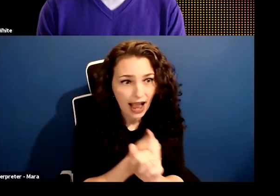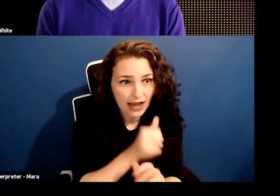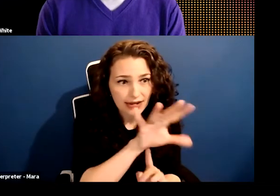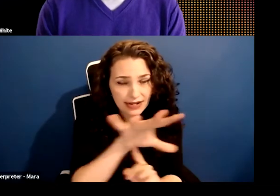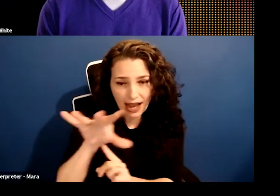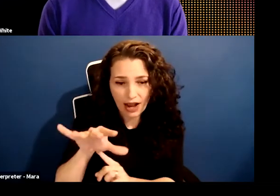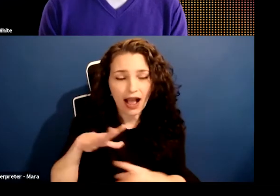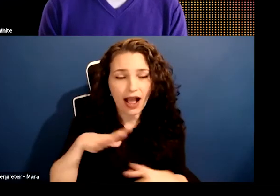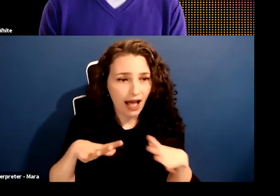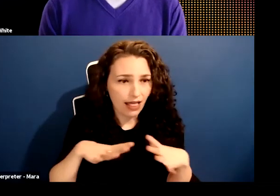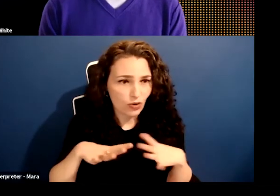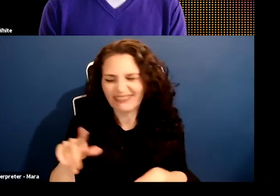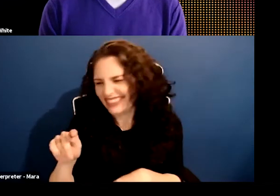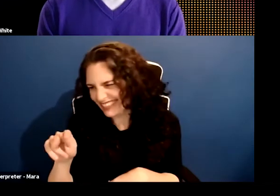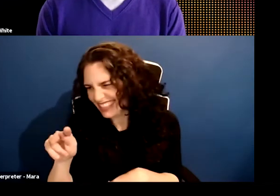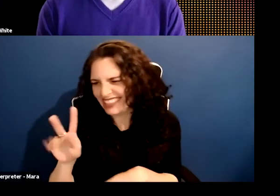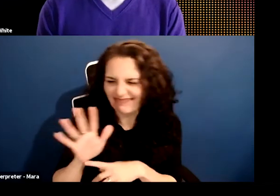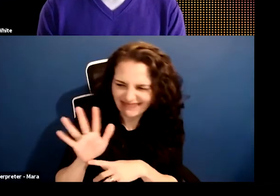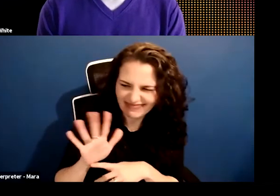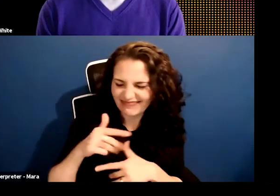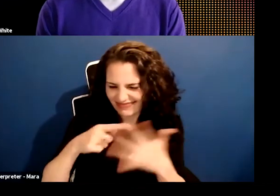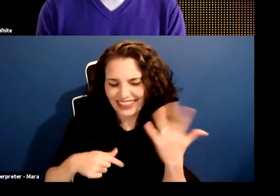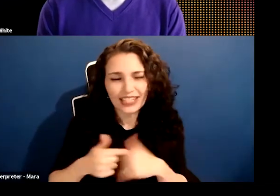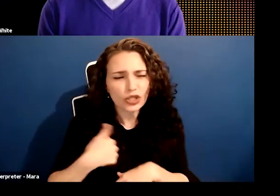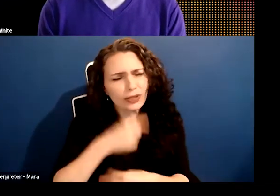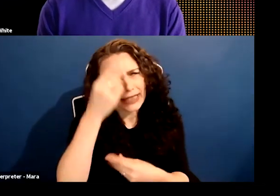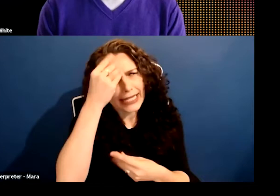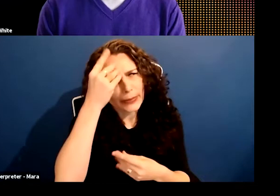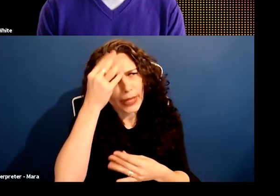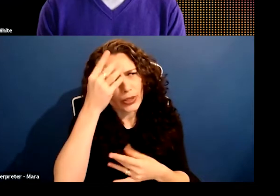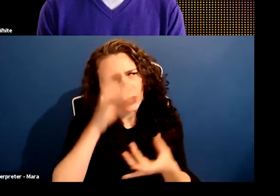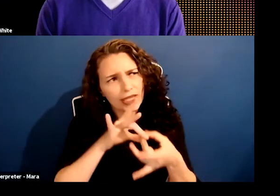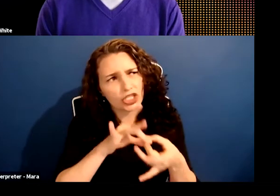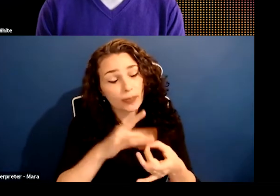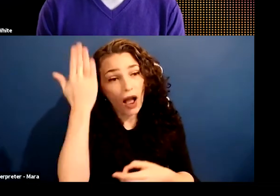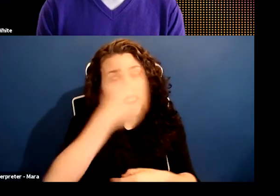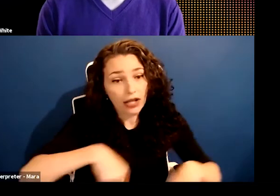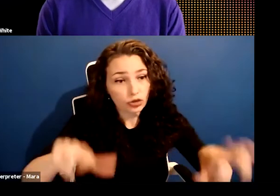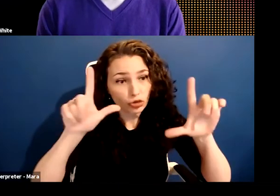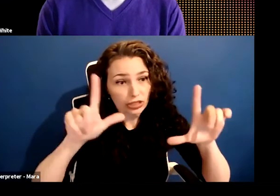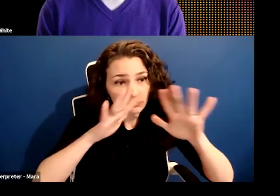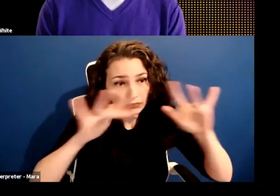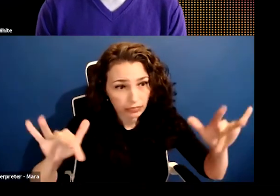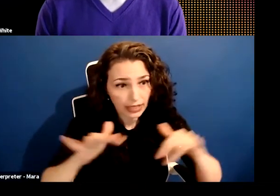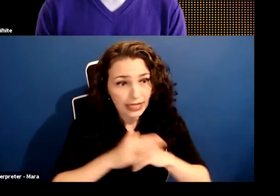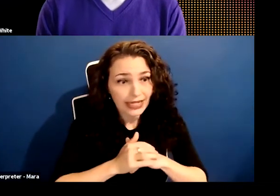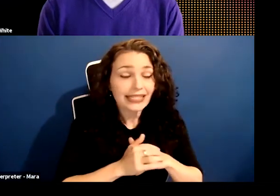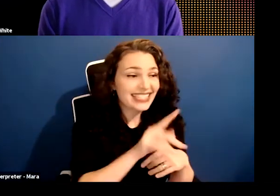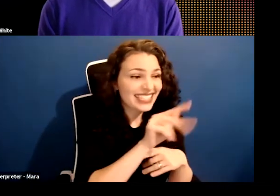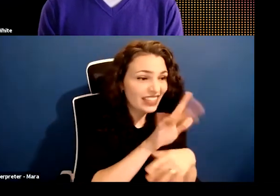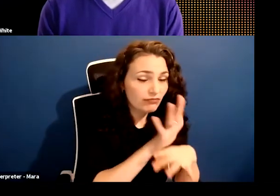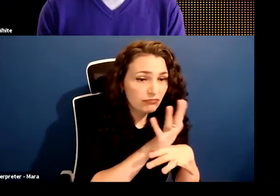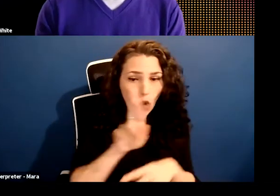television to help us consider the relationship between on-screen diversity and film and television ratings, as well as to